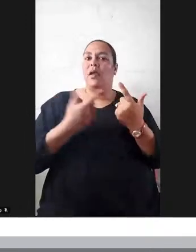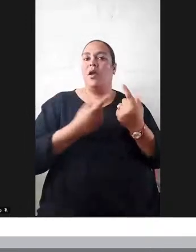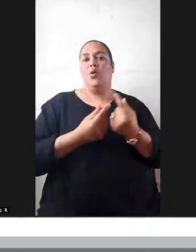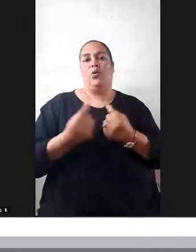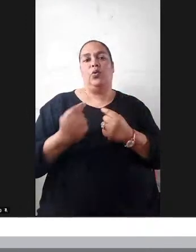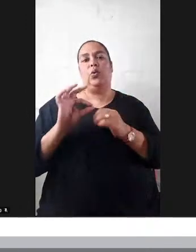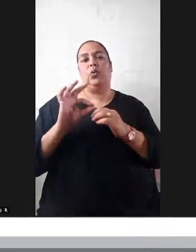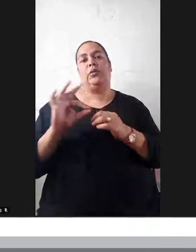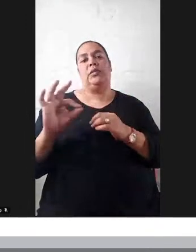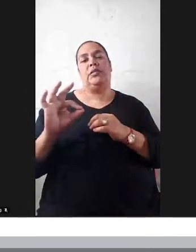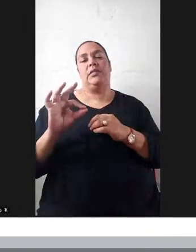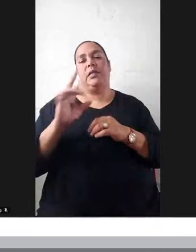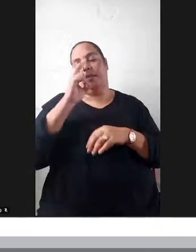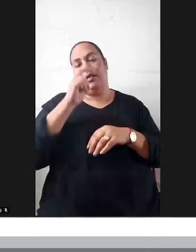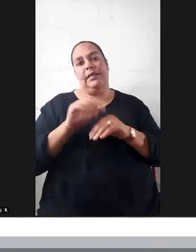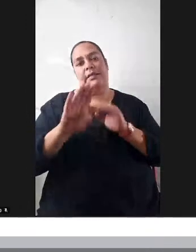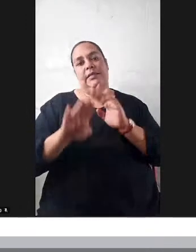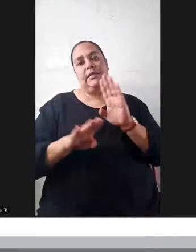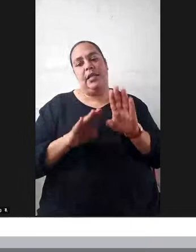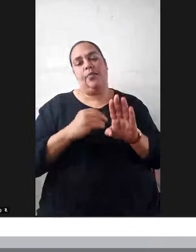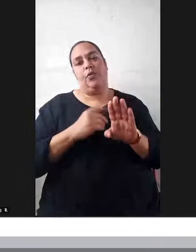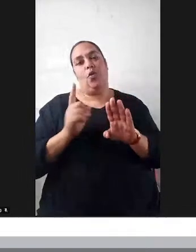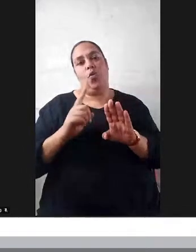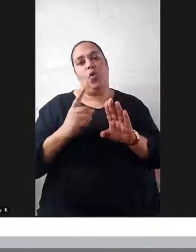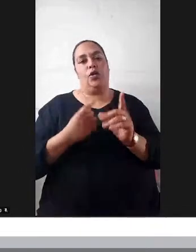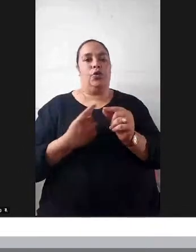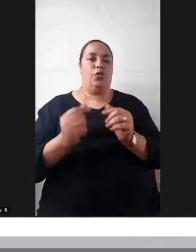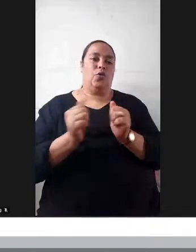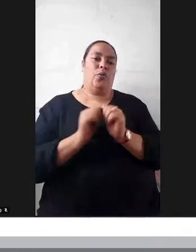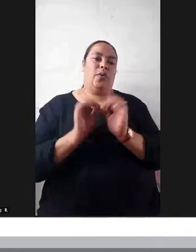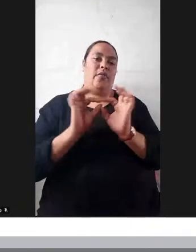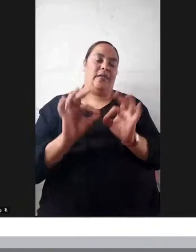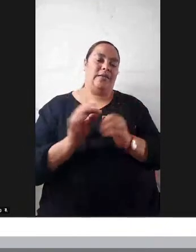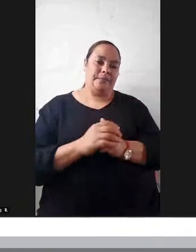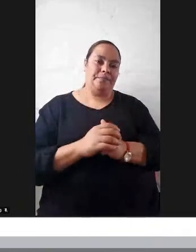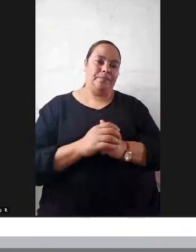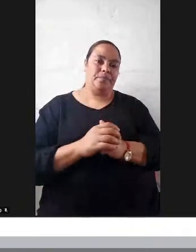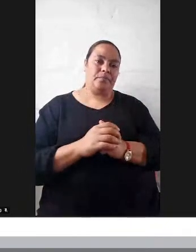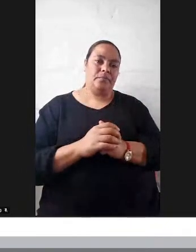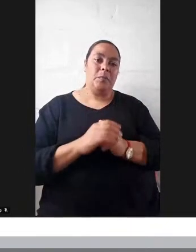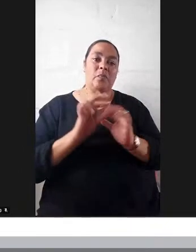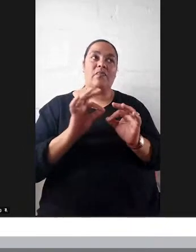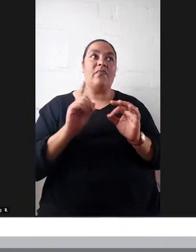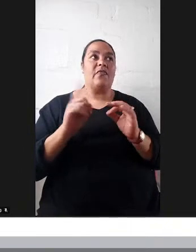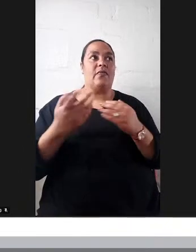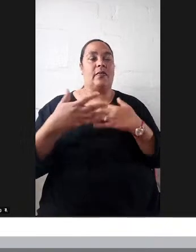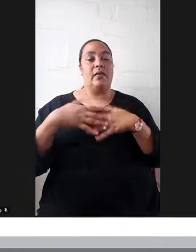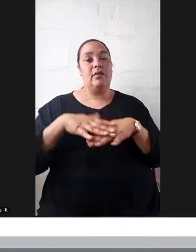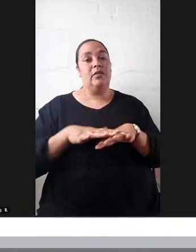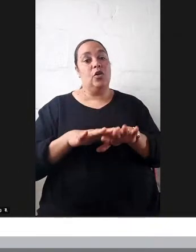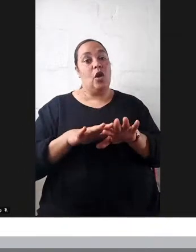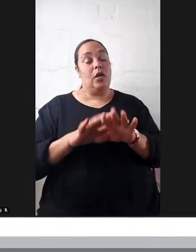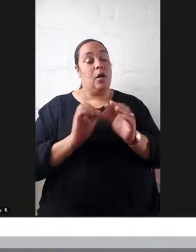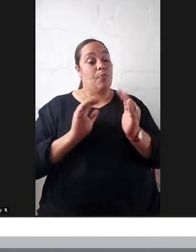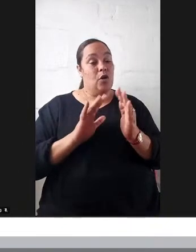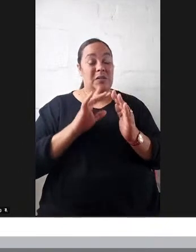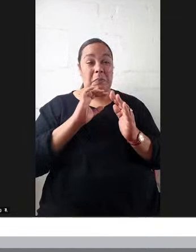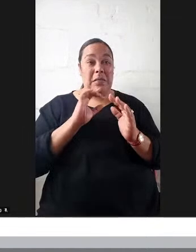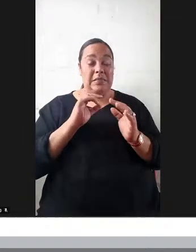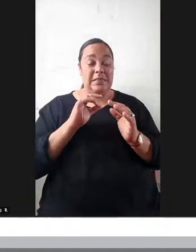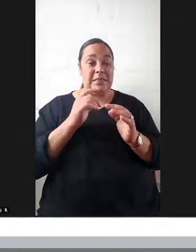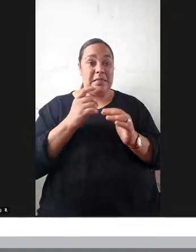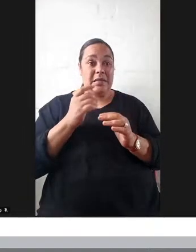take the necessary steps to deal with them. So it's an integrated approach. It's not rocket science. It's good